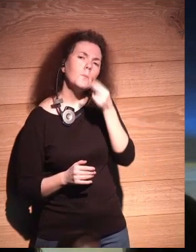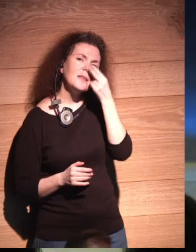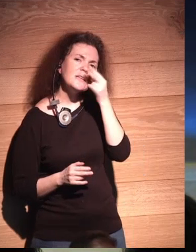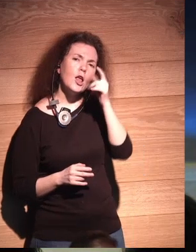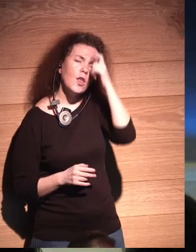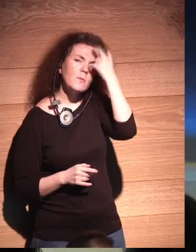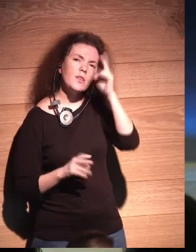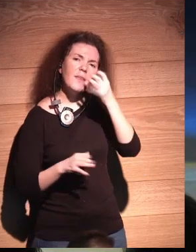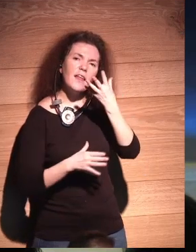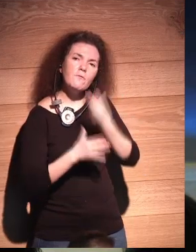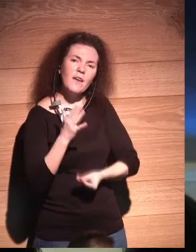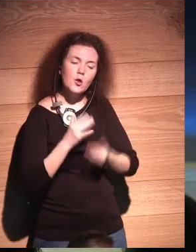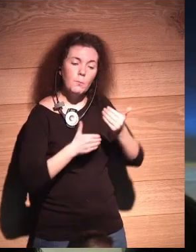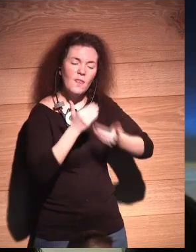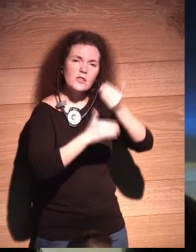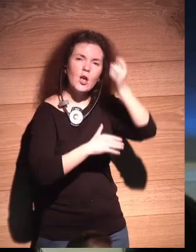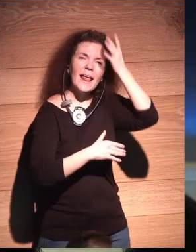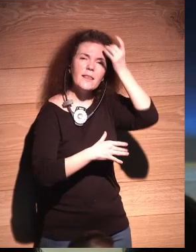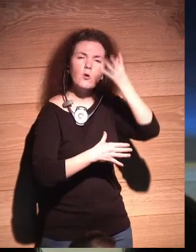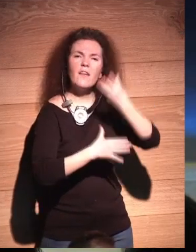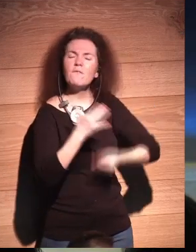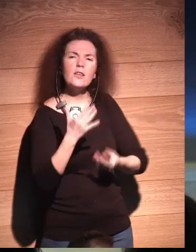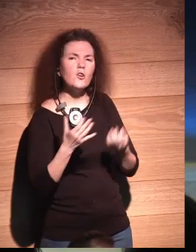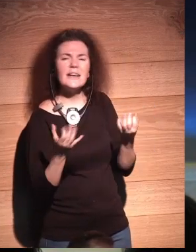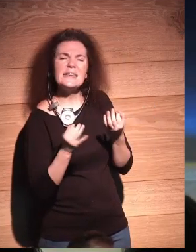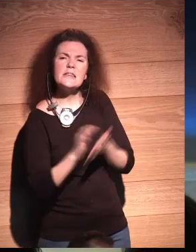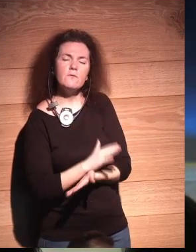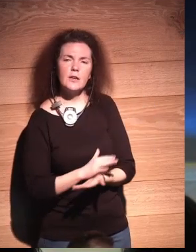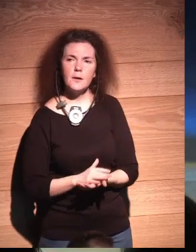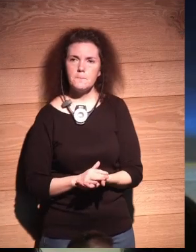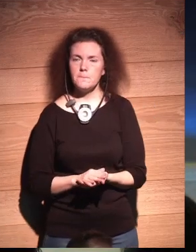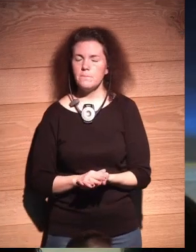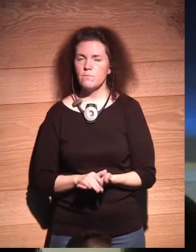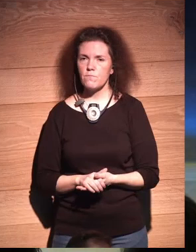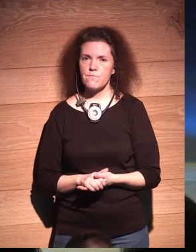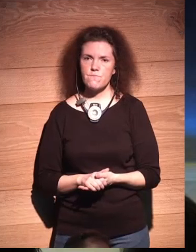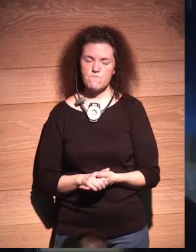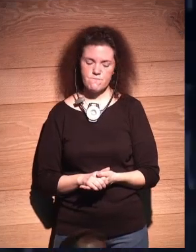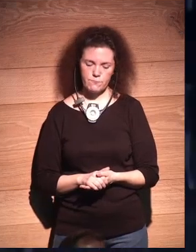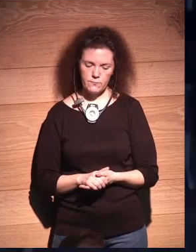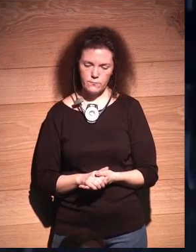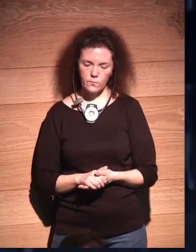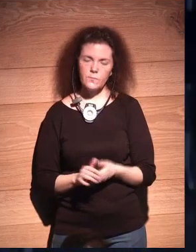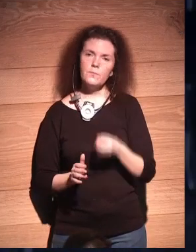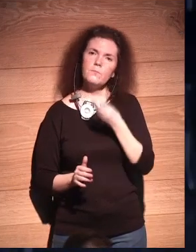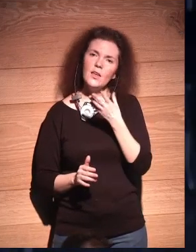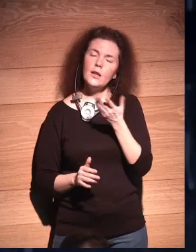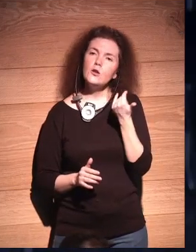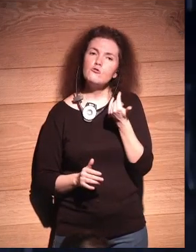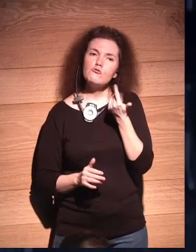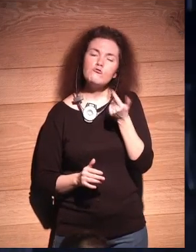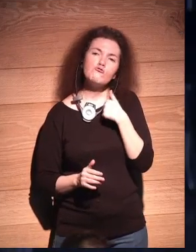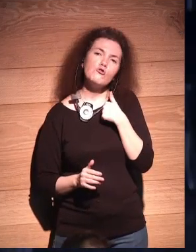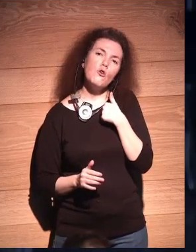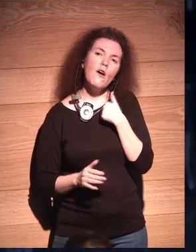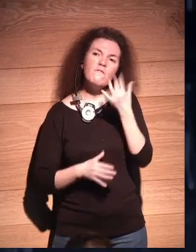know what you think about that. I am very addicted to failure, and I'm a kind of